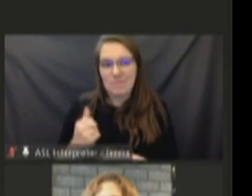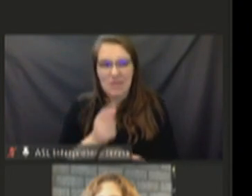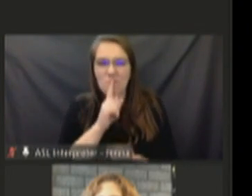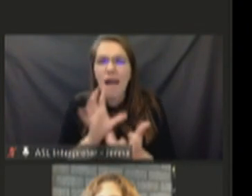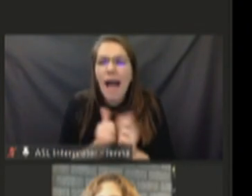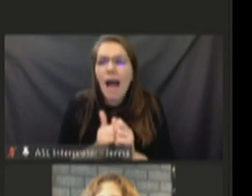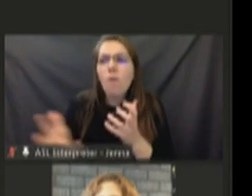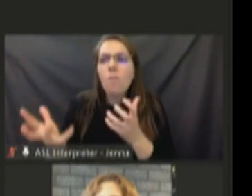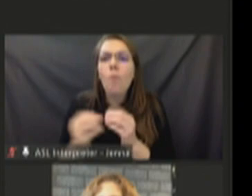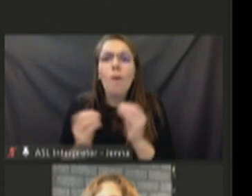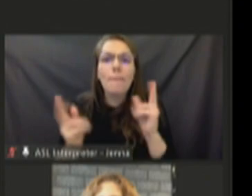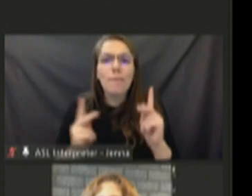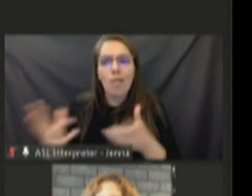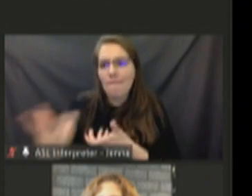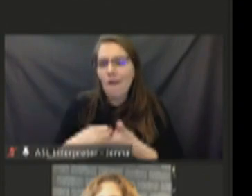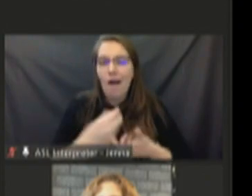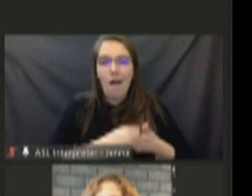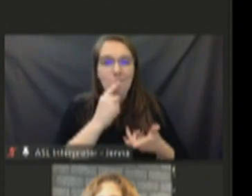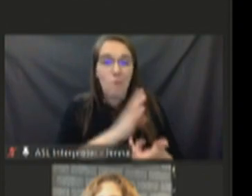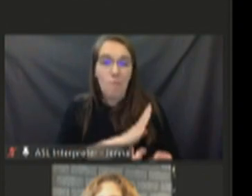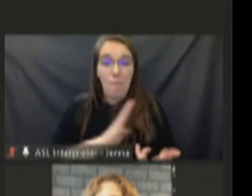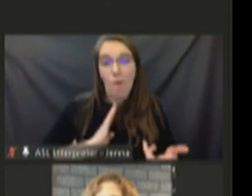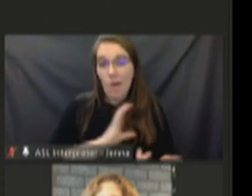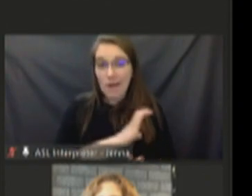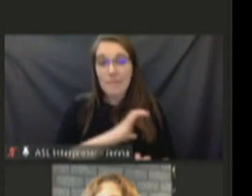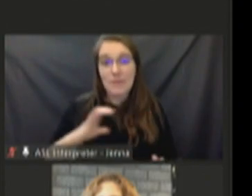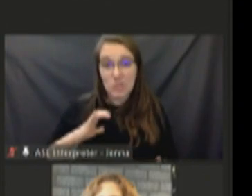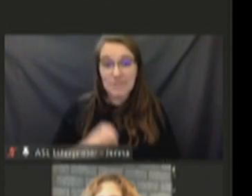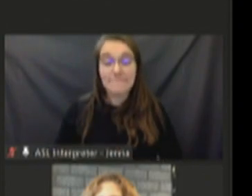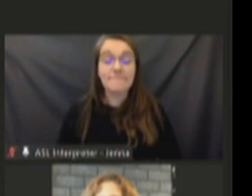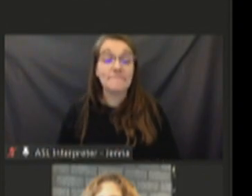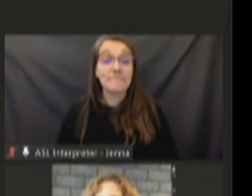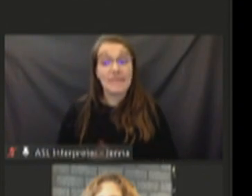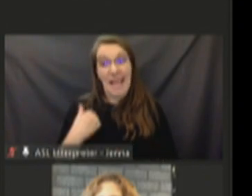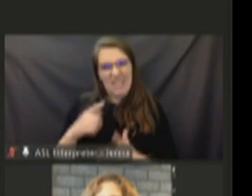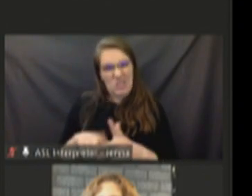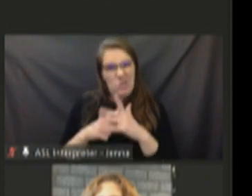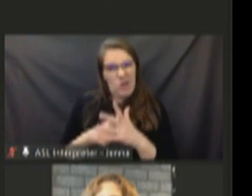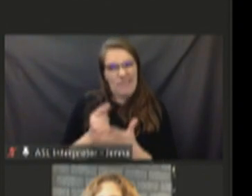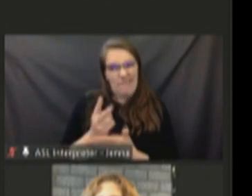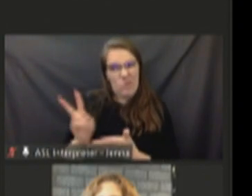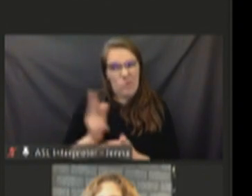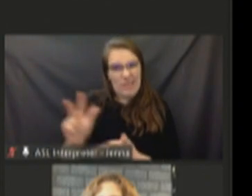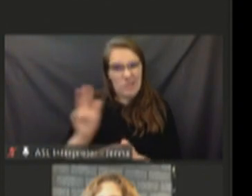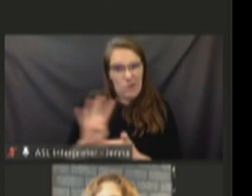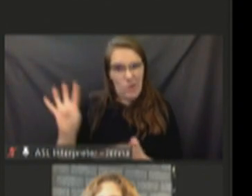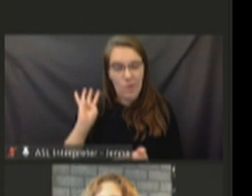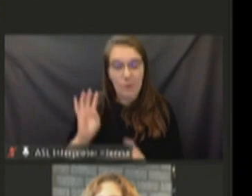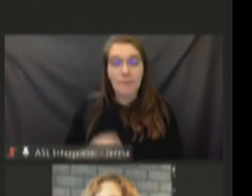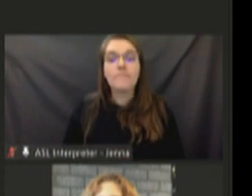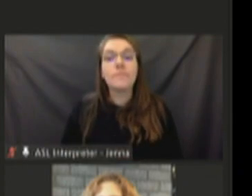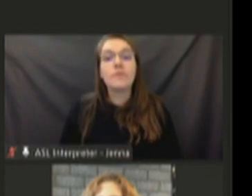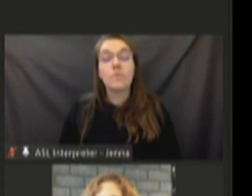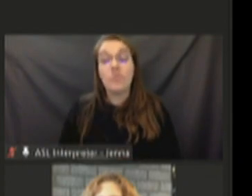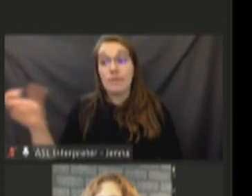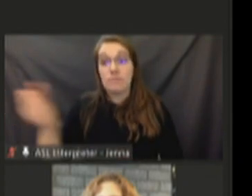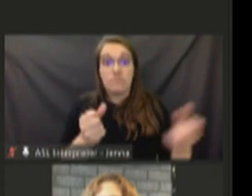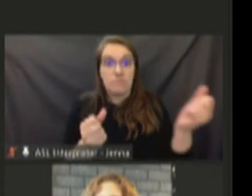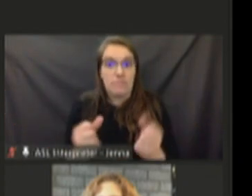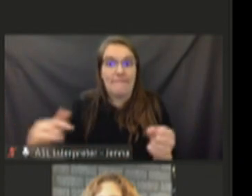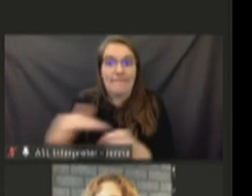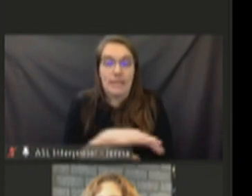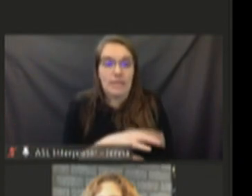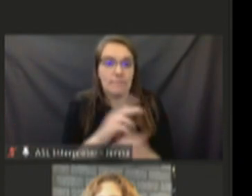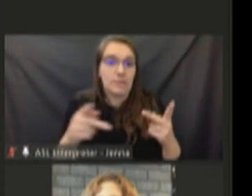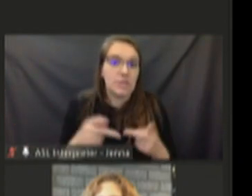So in the past few weeks, I started a few weeks ago, we've been filling in positions that need immediate appointments because maybe they don't